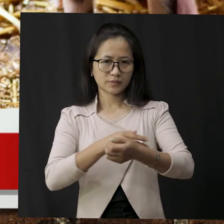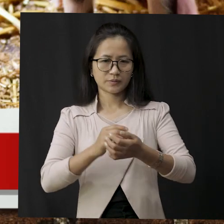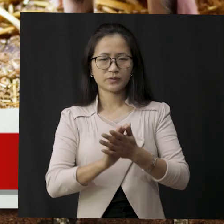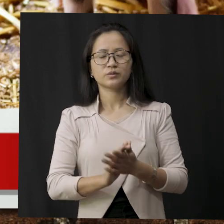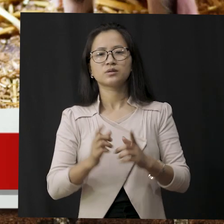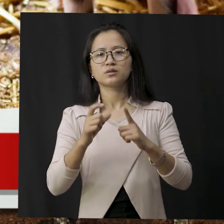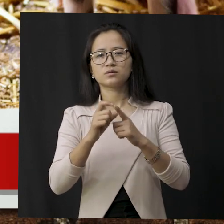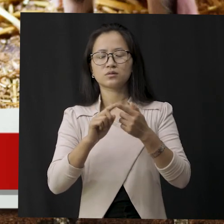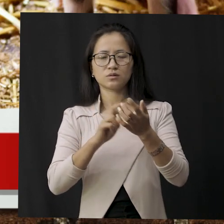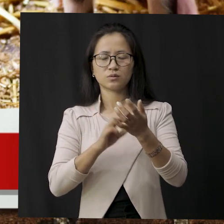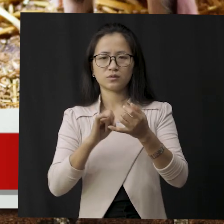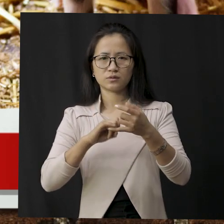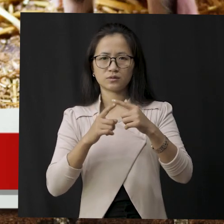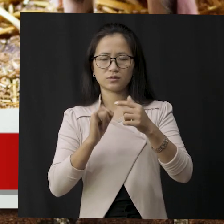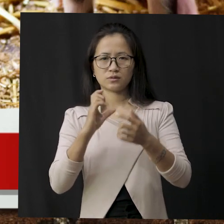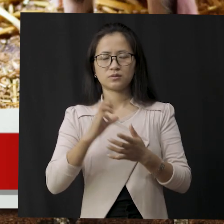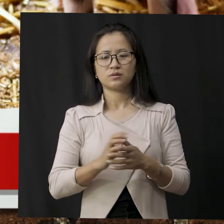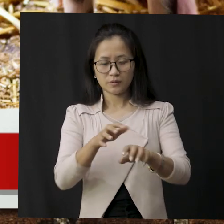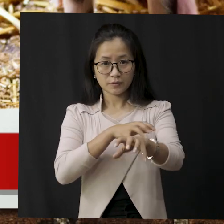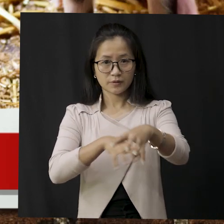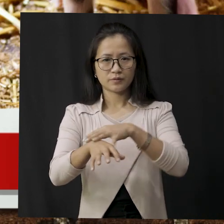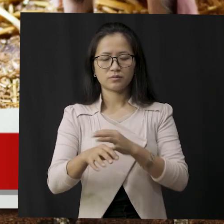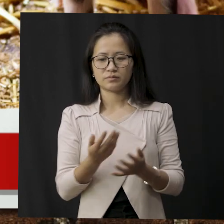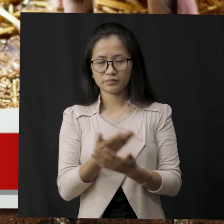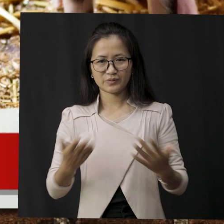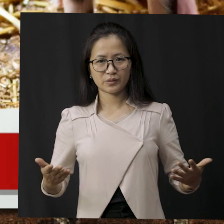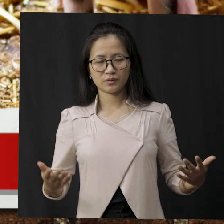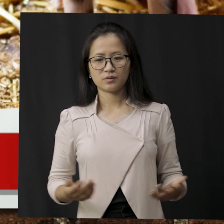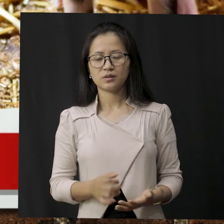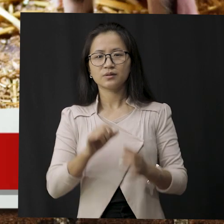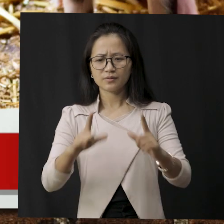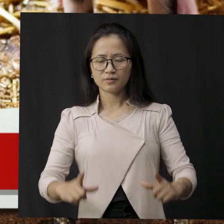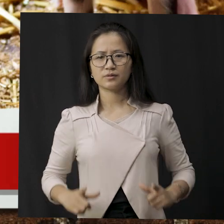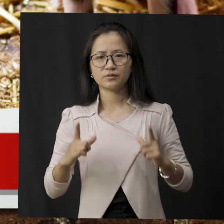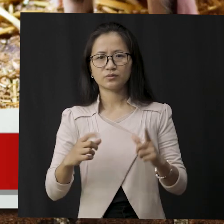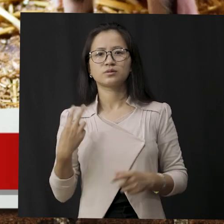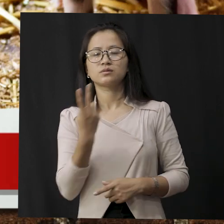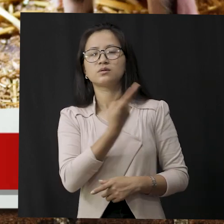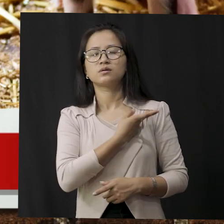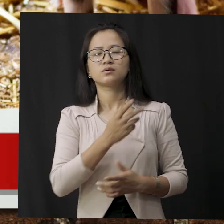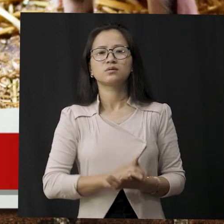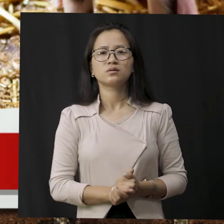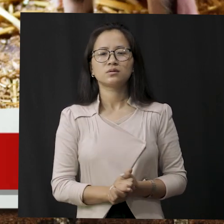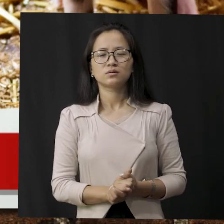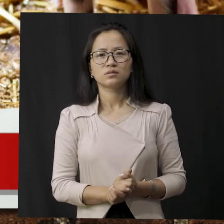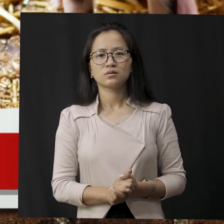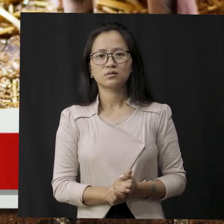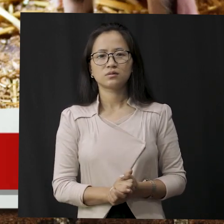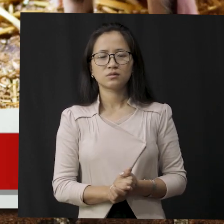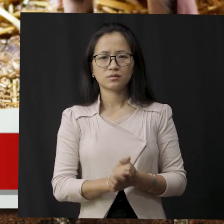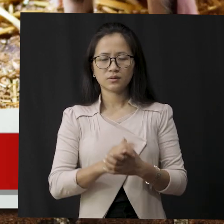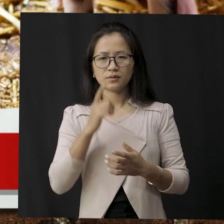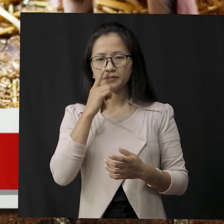animals. So domestic animals are those animals that live with us. Now, since Tane and